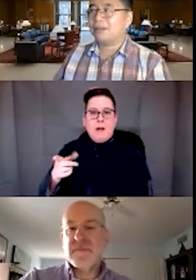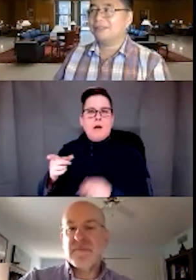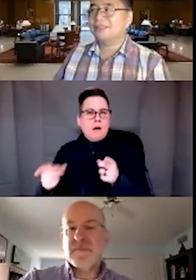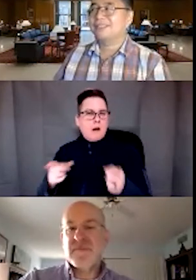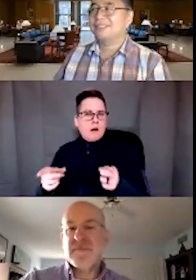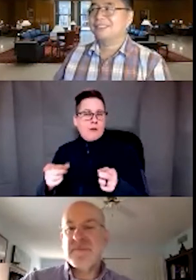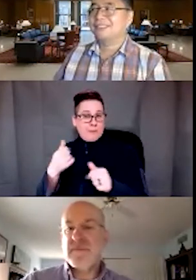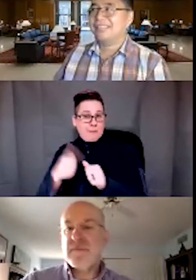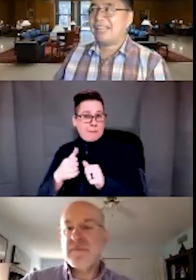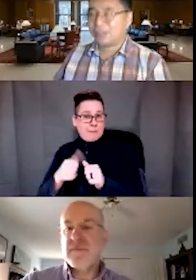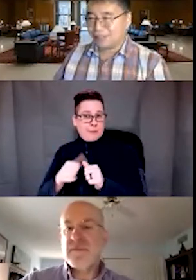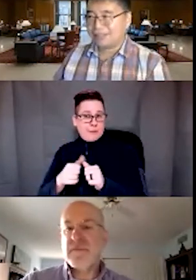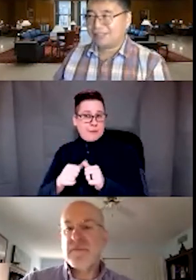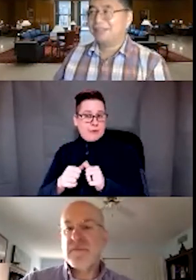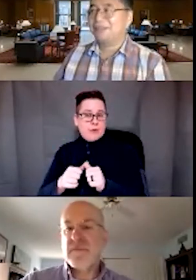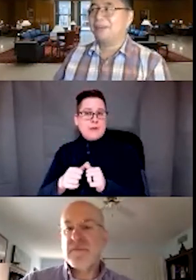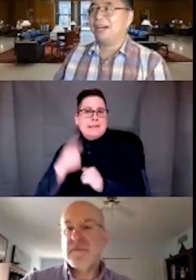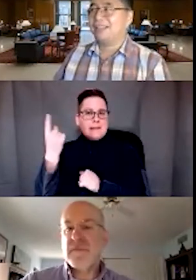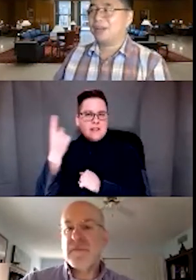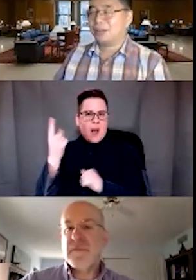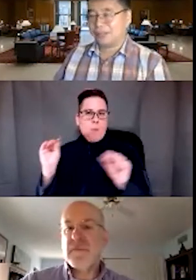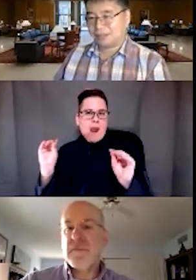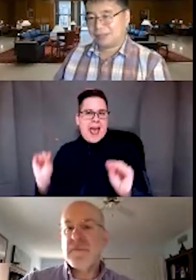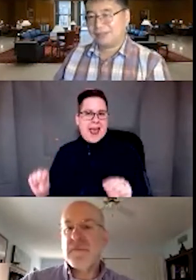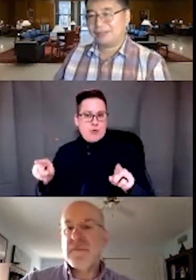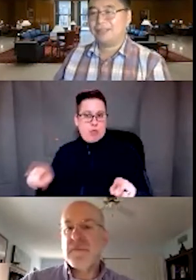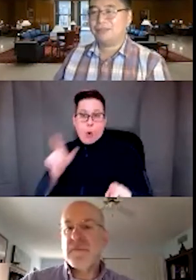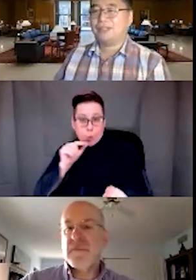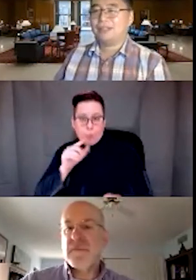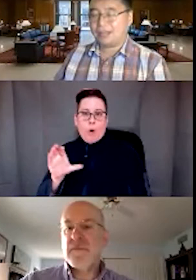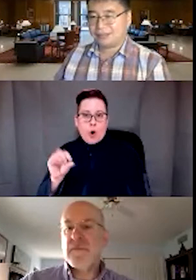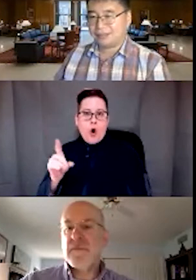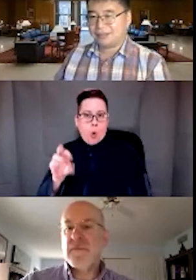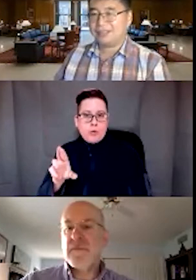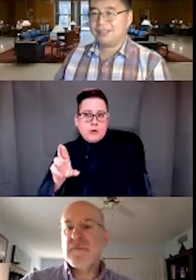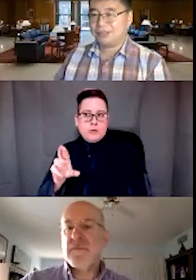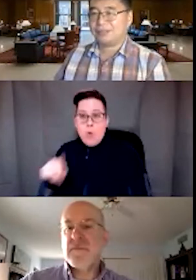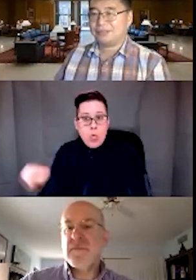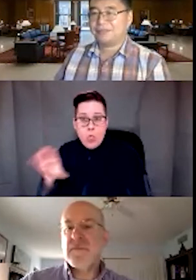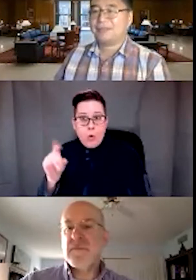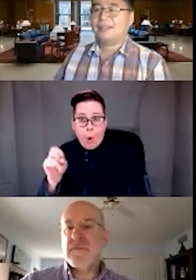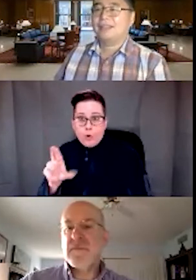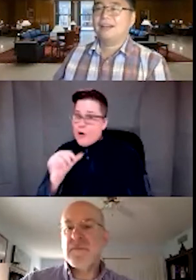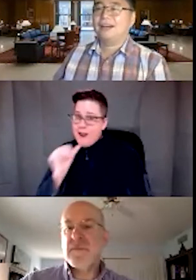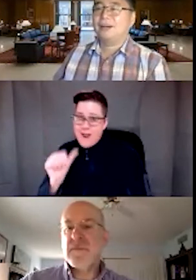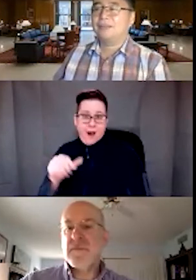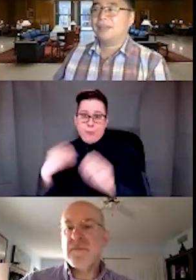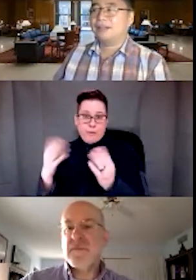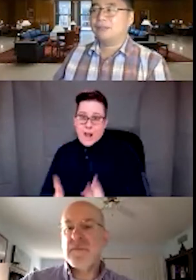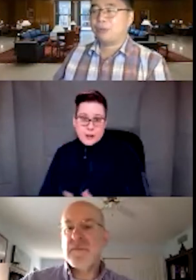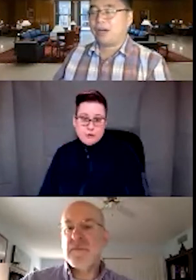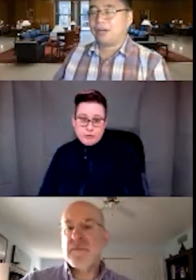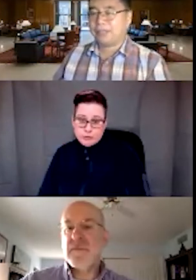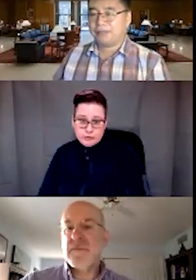they were entered by coders, right? Who are not clinicians.